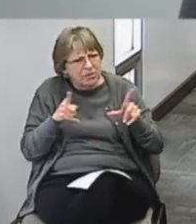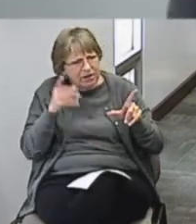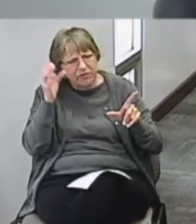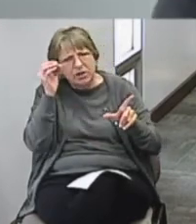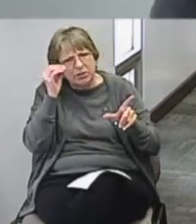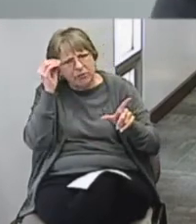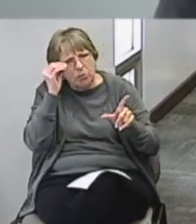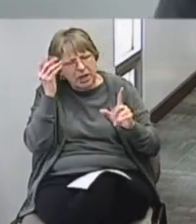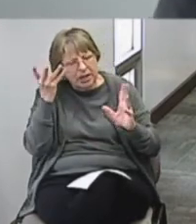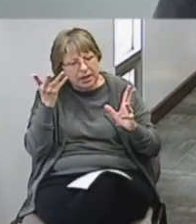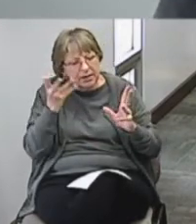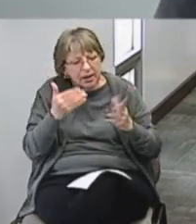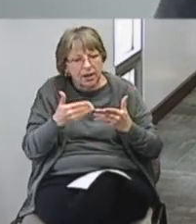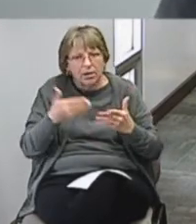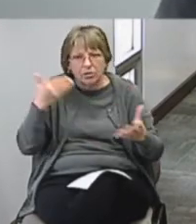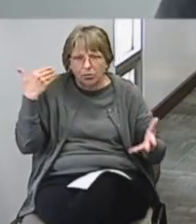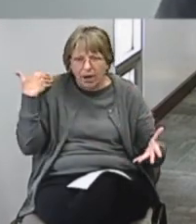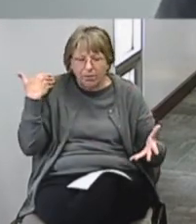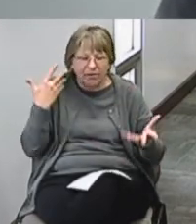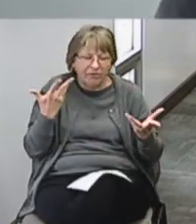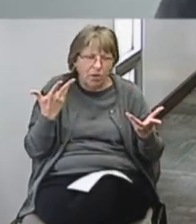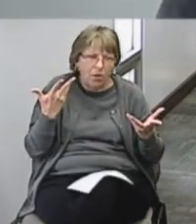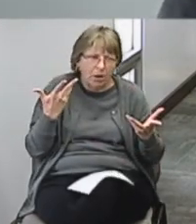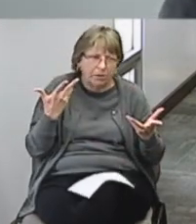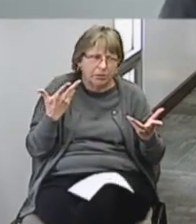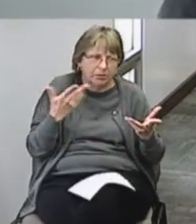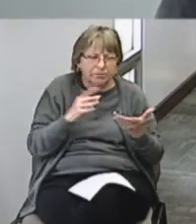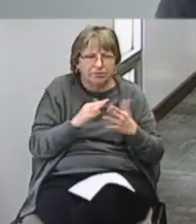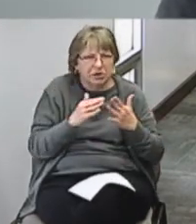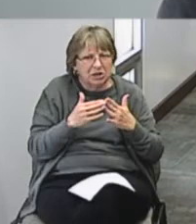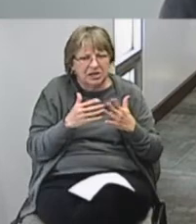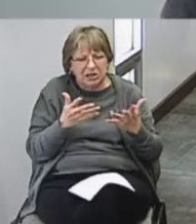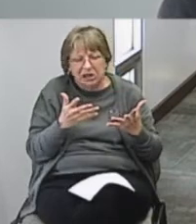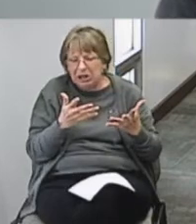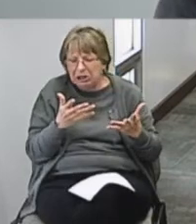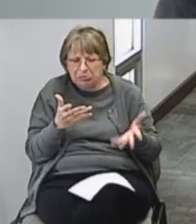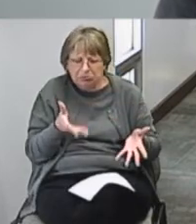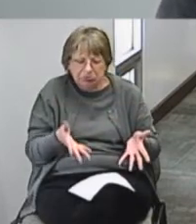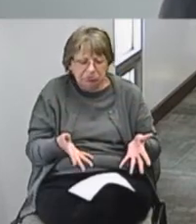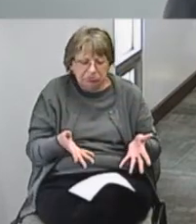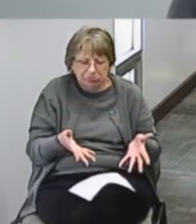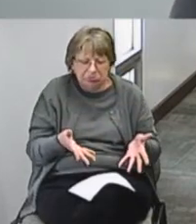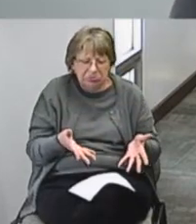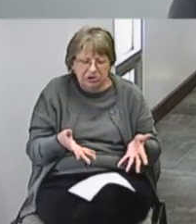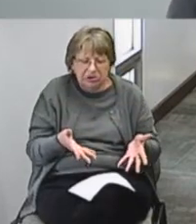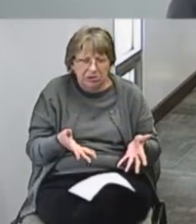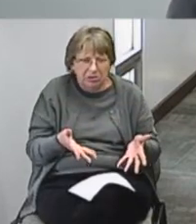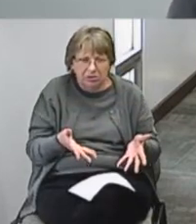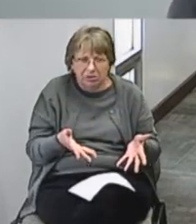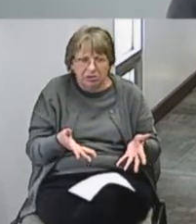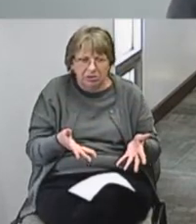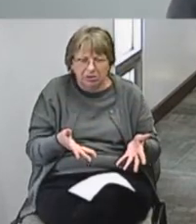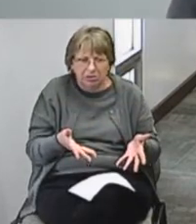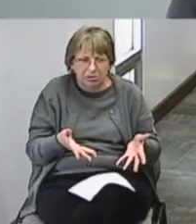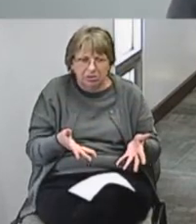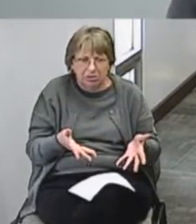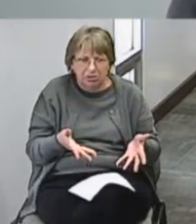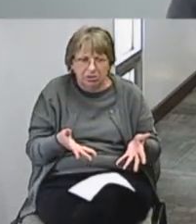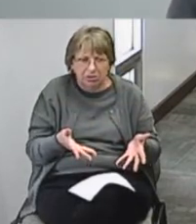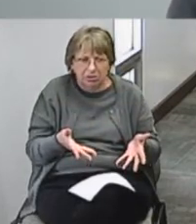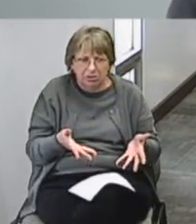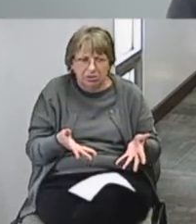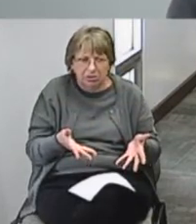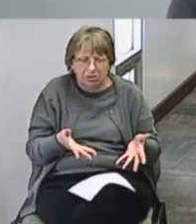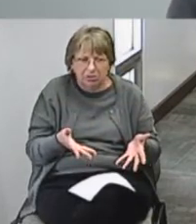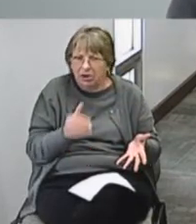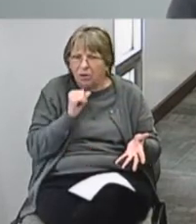there. So back before you today to see kind of if any of this would move any of you off your positions as to where you were.